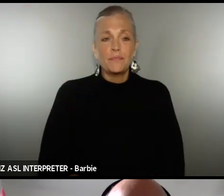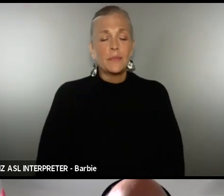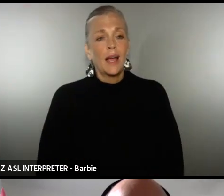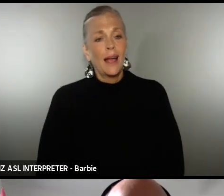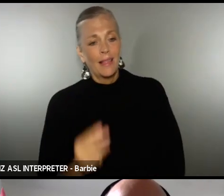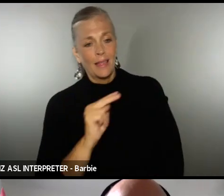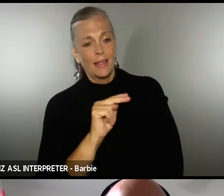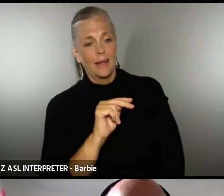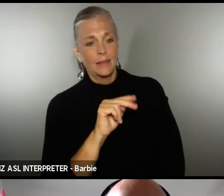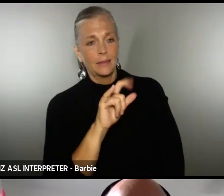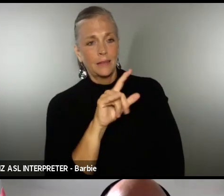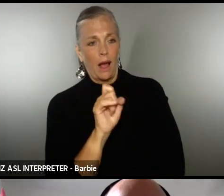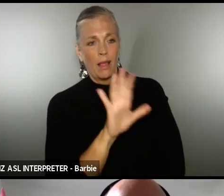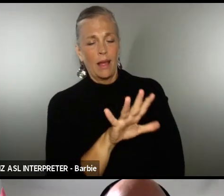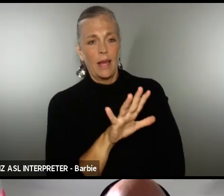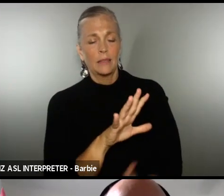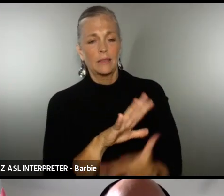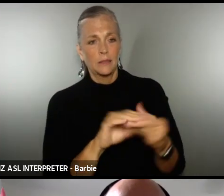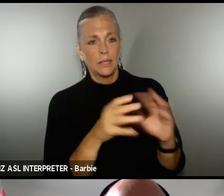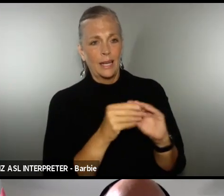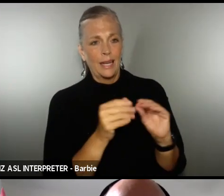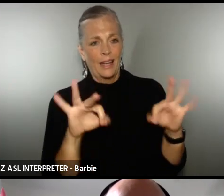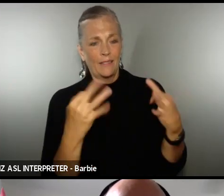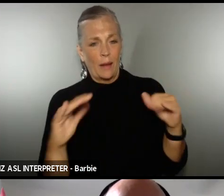or he could get left behind.